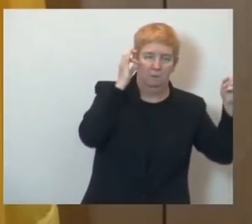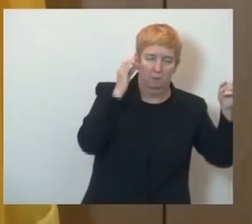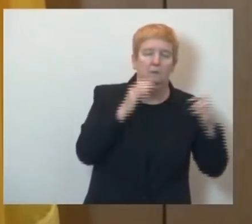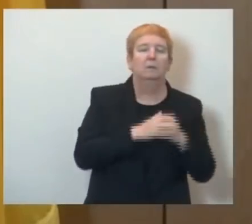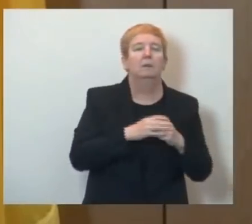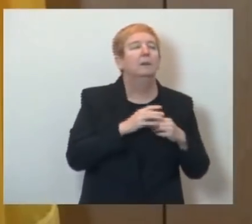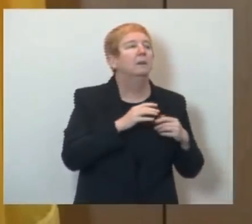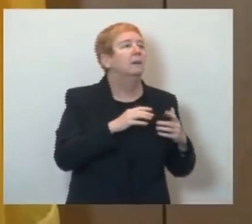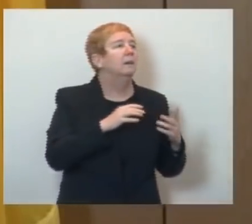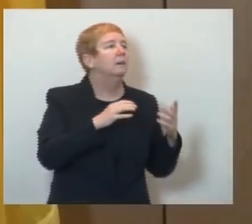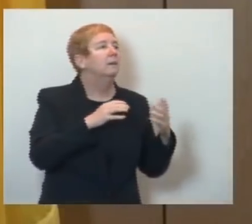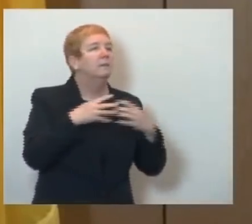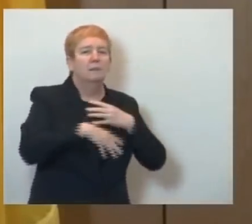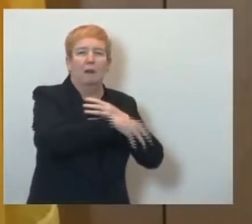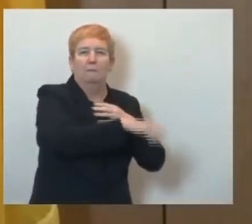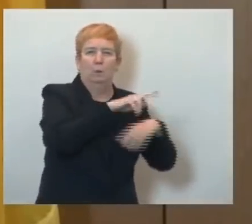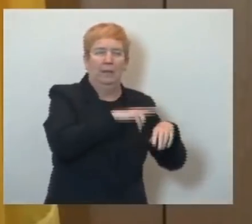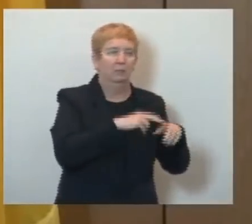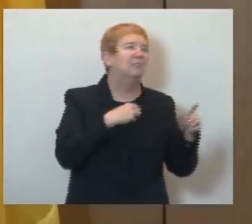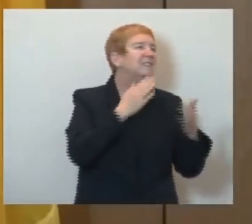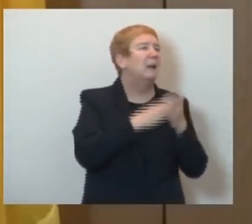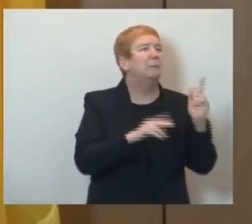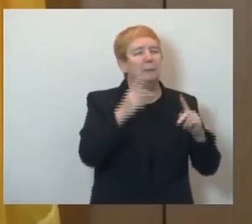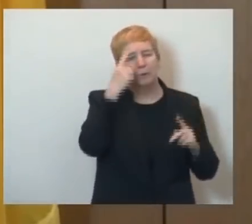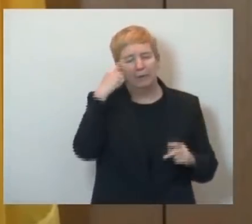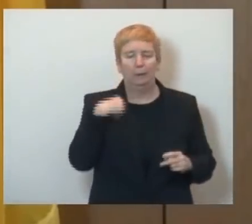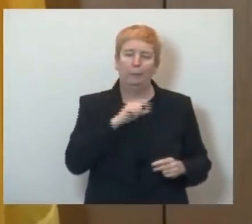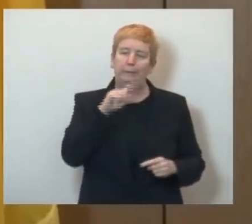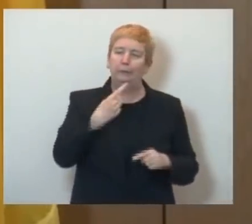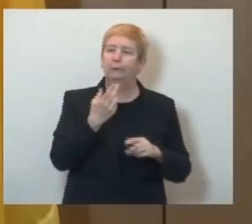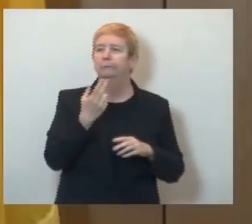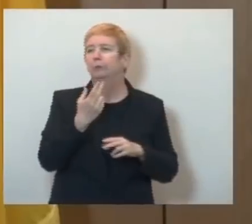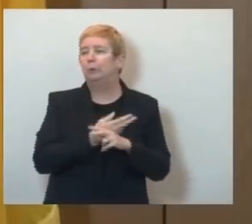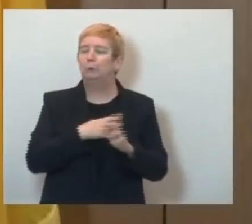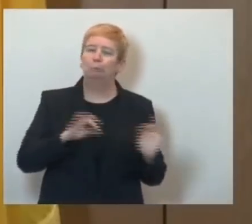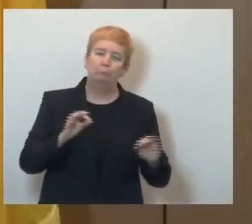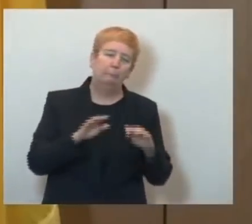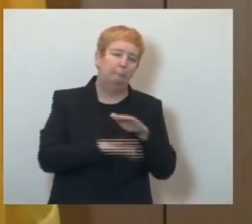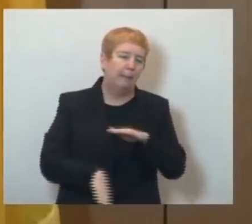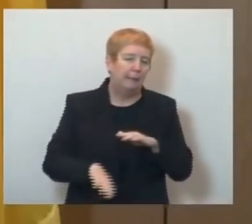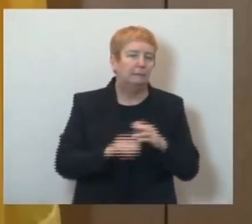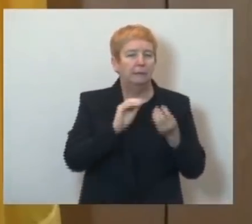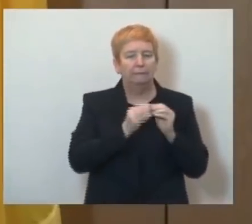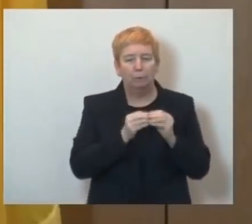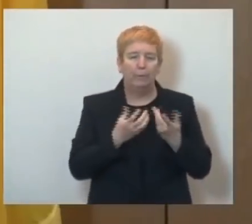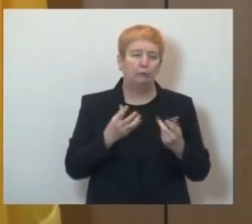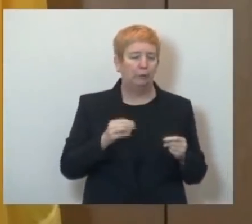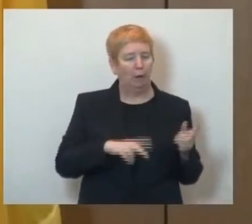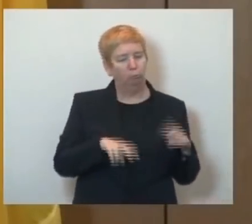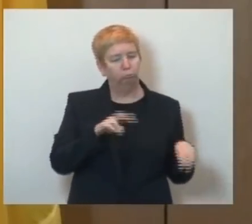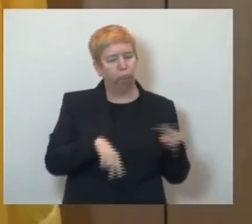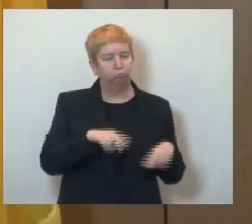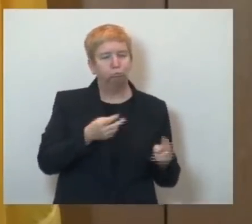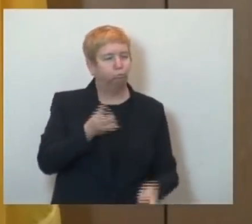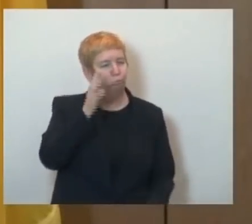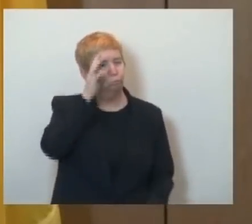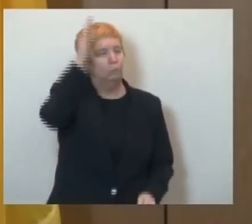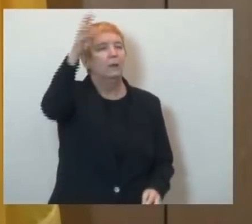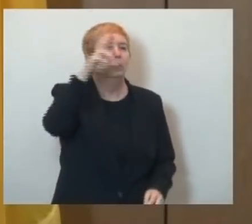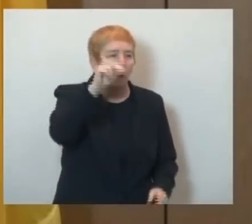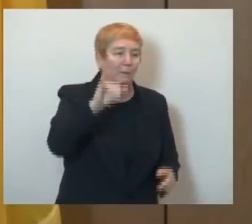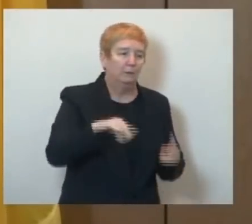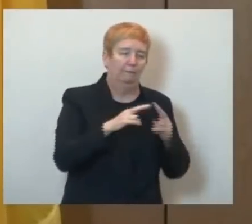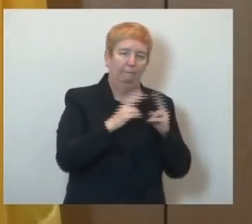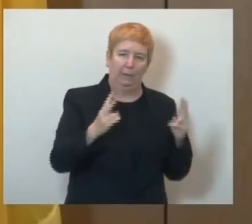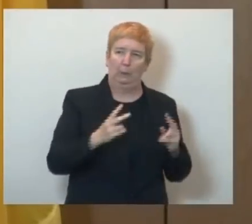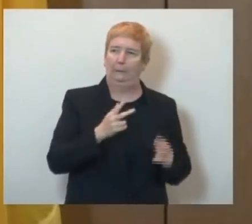we just use some basic data and some population and then mix it up, these are incredibly sophisticated strategies based